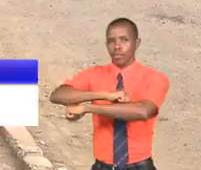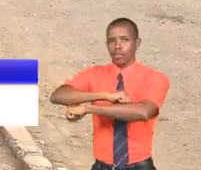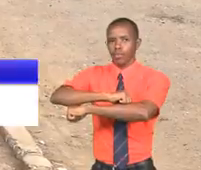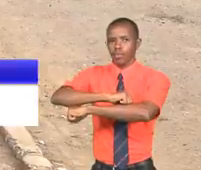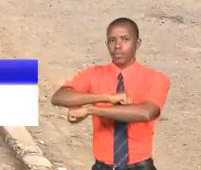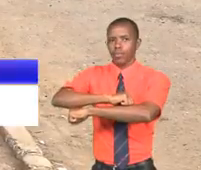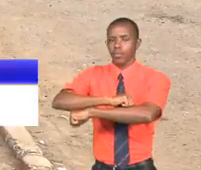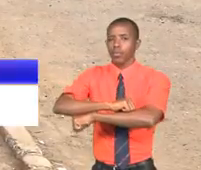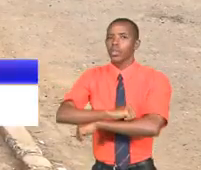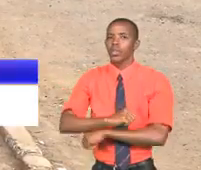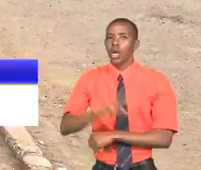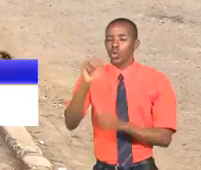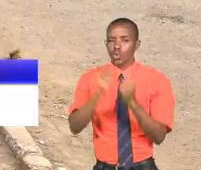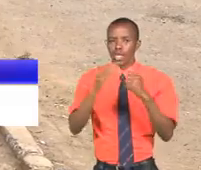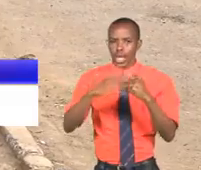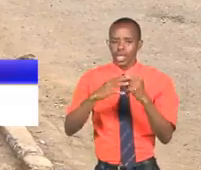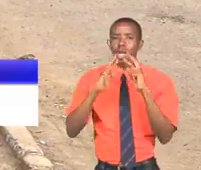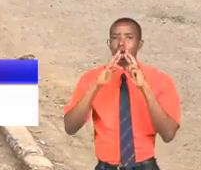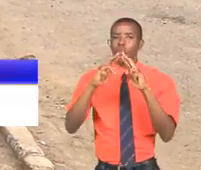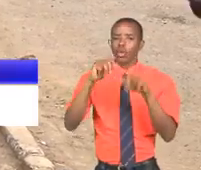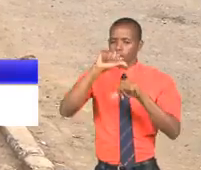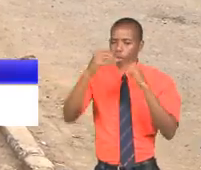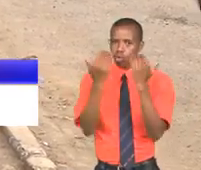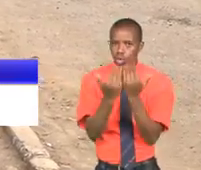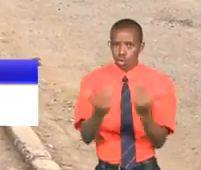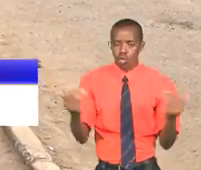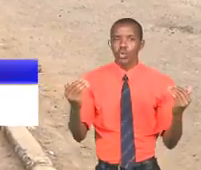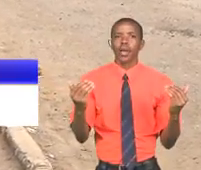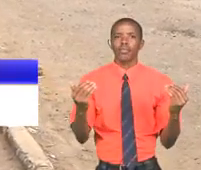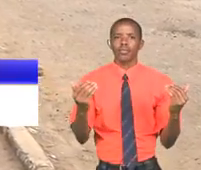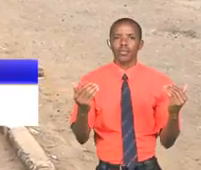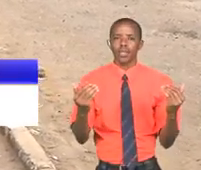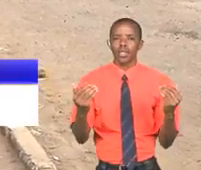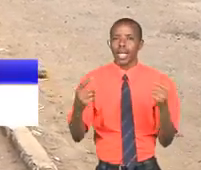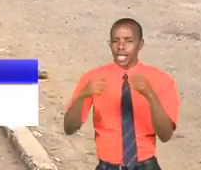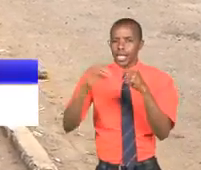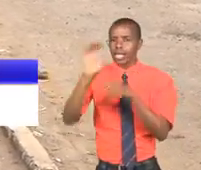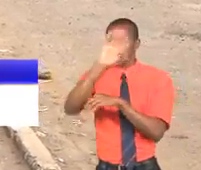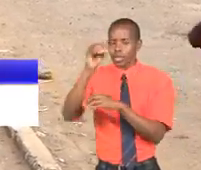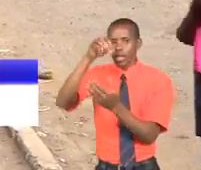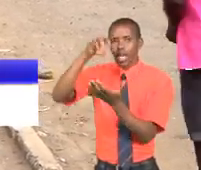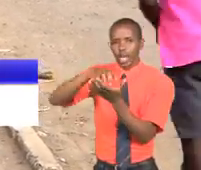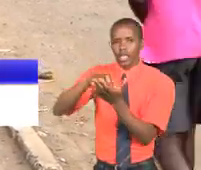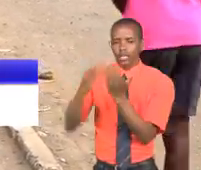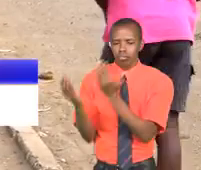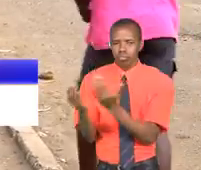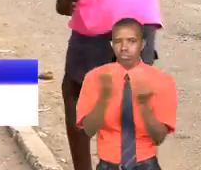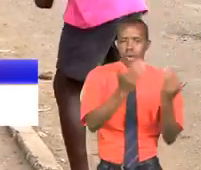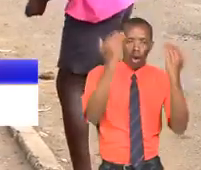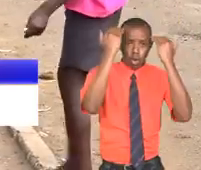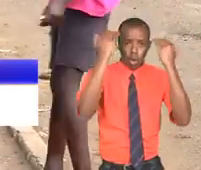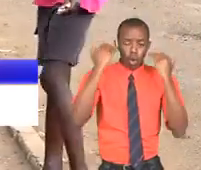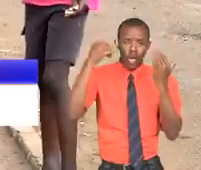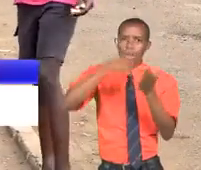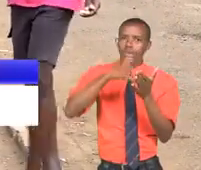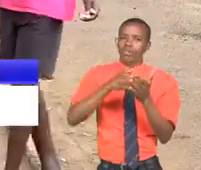According to the 2019 status report on children in the justice system, 60% of the cases taken to court involve